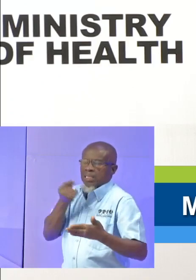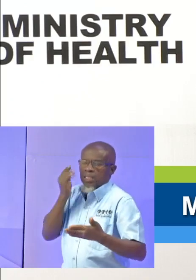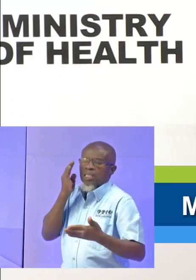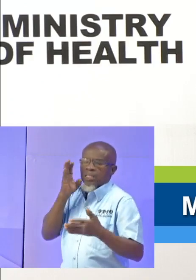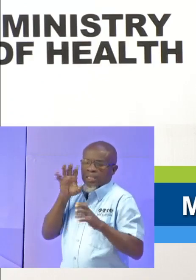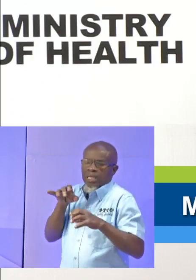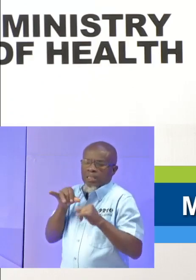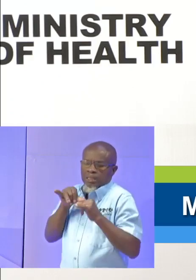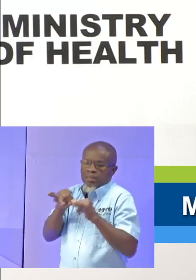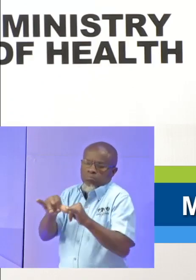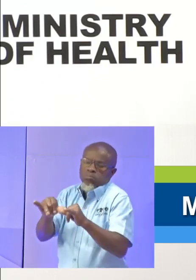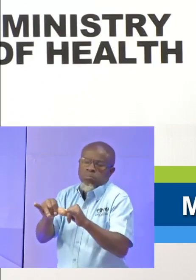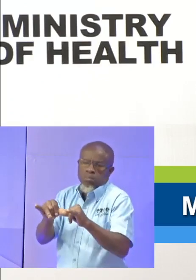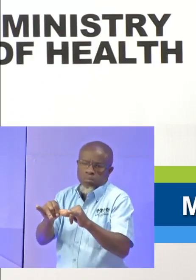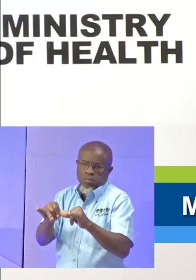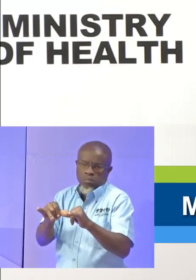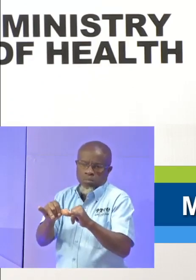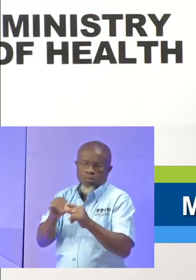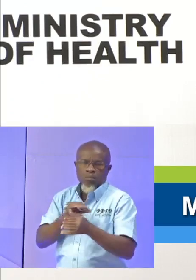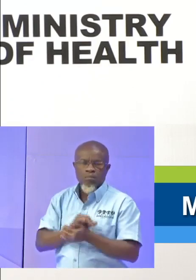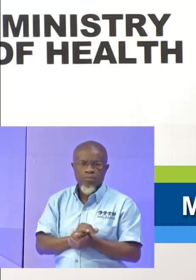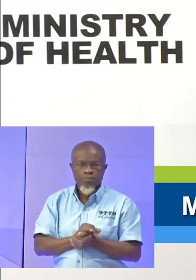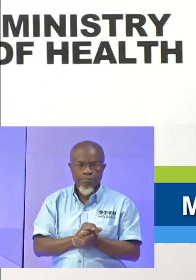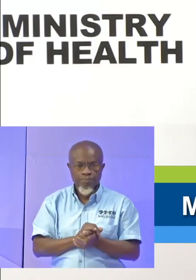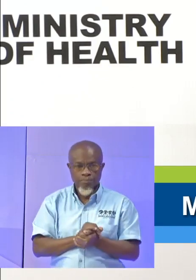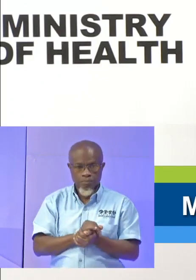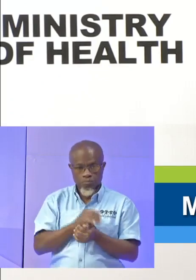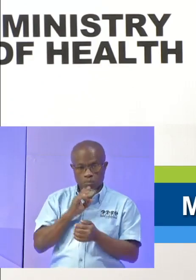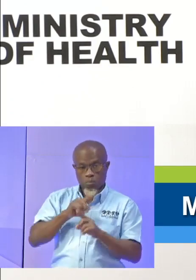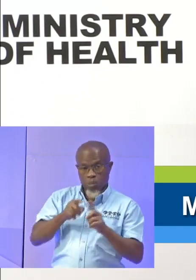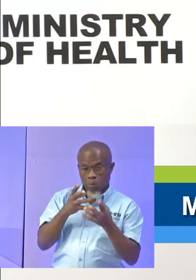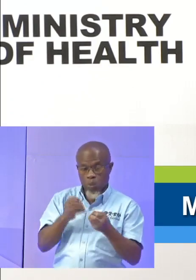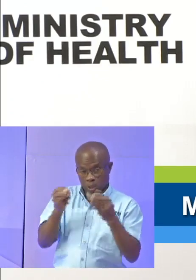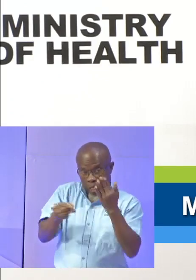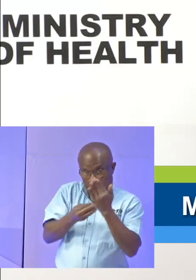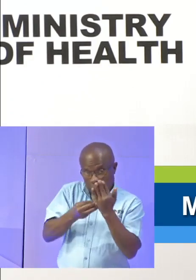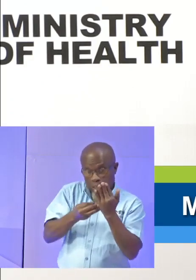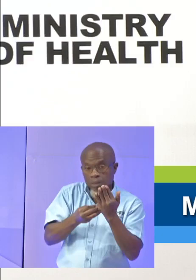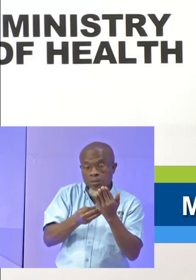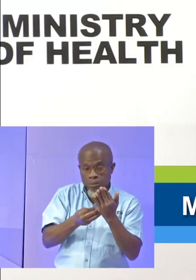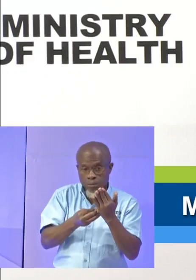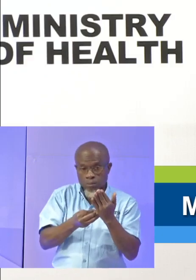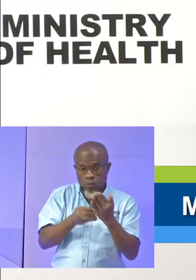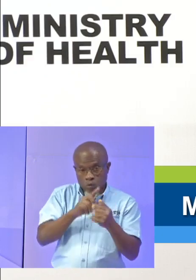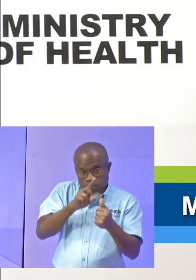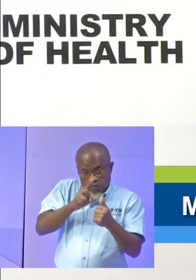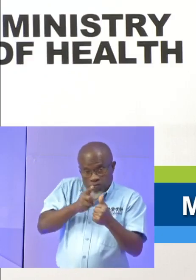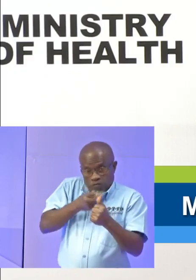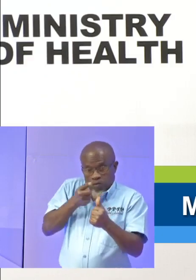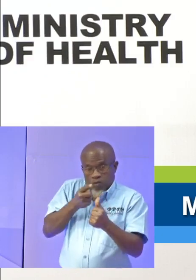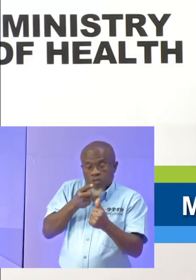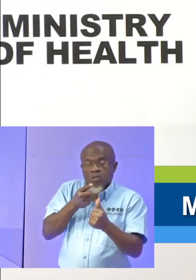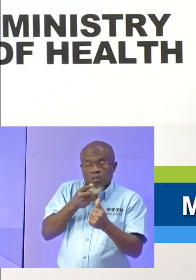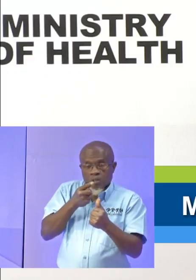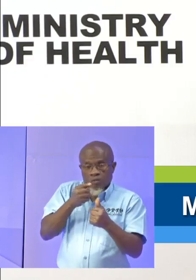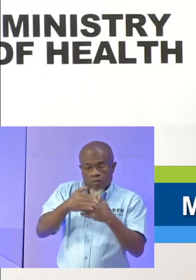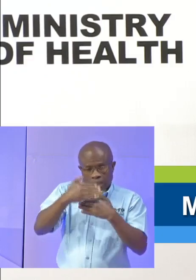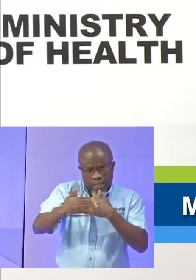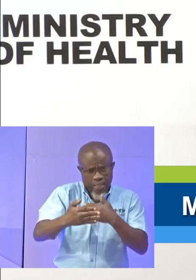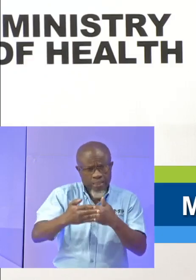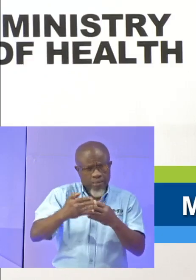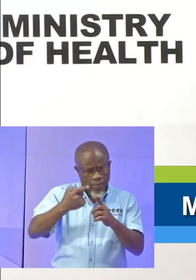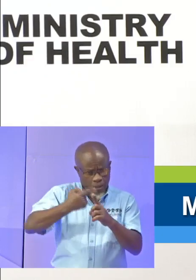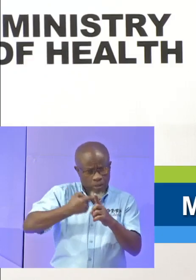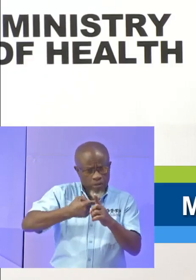cannot guarantee. However, what I want to highlight is that on the first of the next month, the vaccines